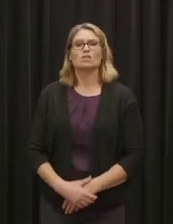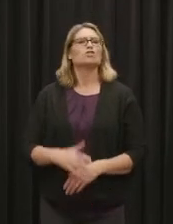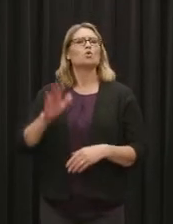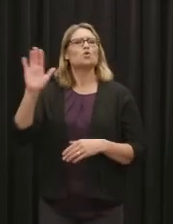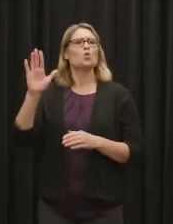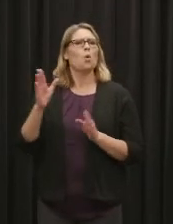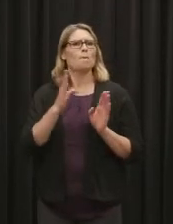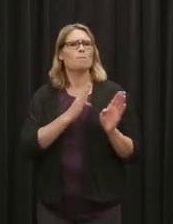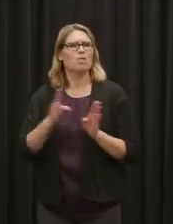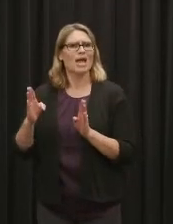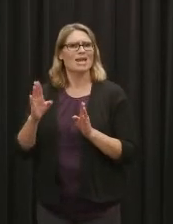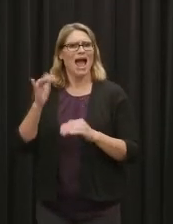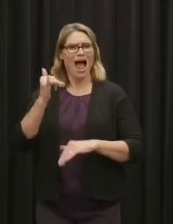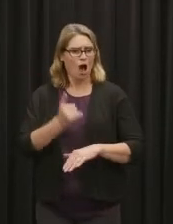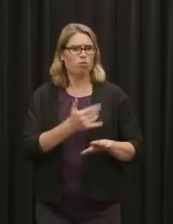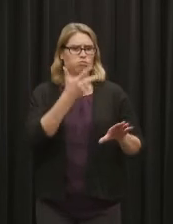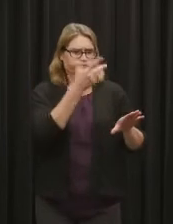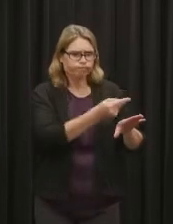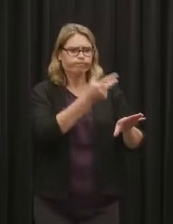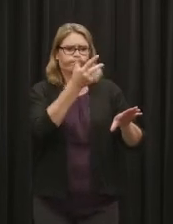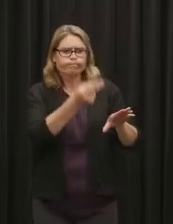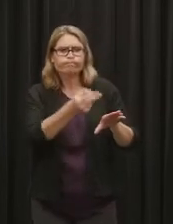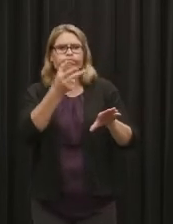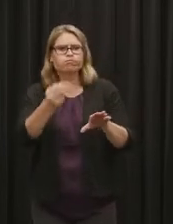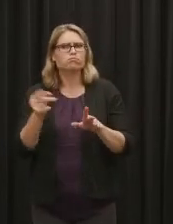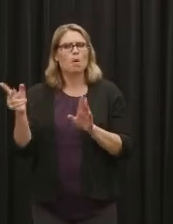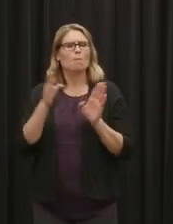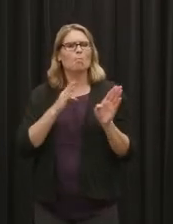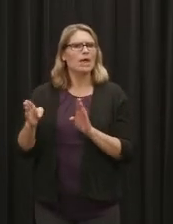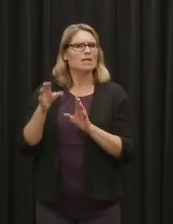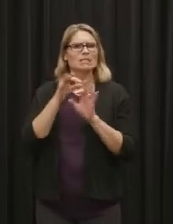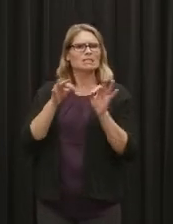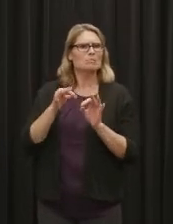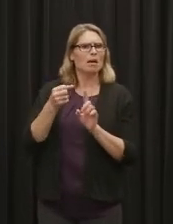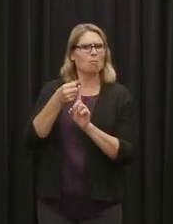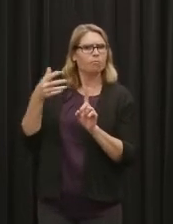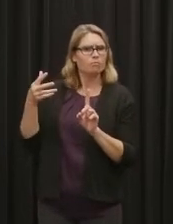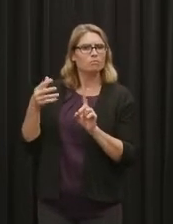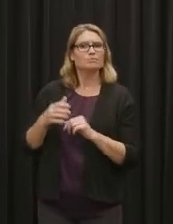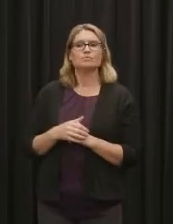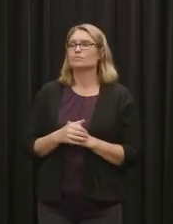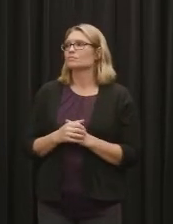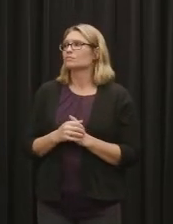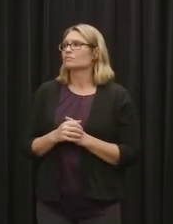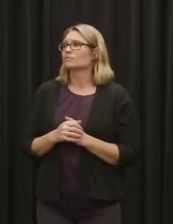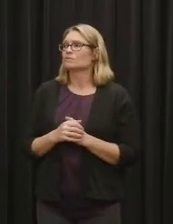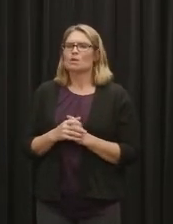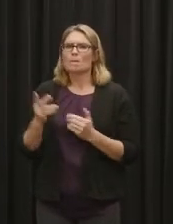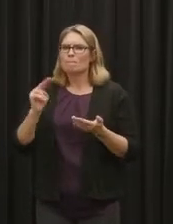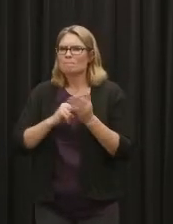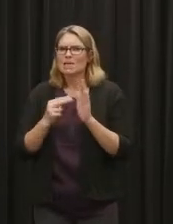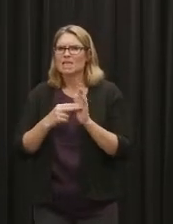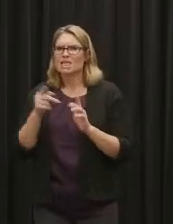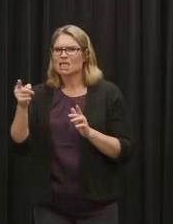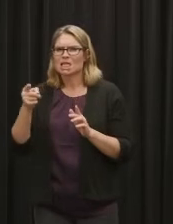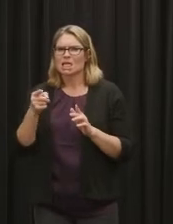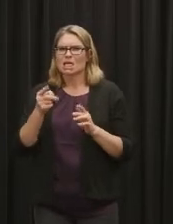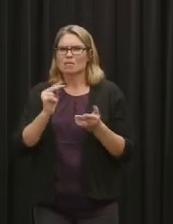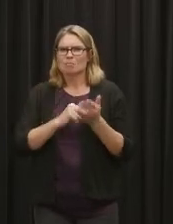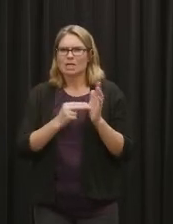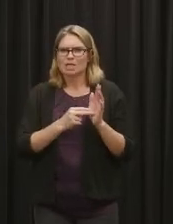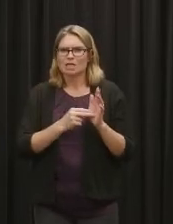administering the vaccine? Like, how do you expect to go about administering it? By administering it, do you mean